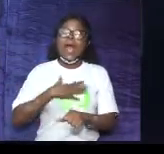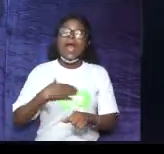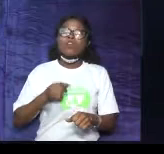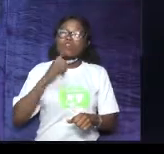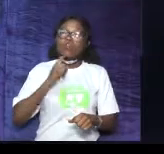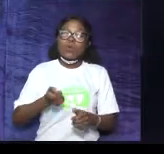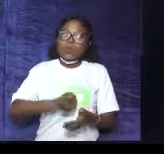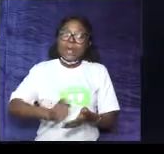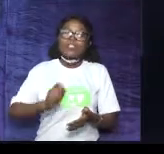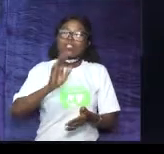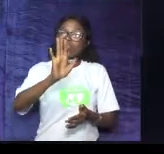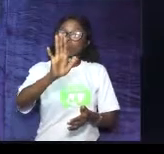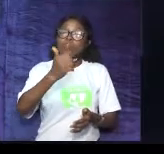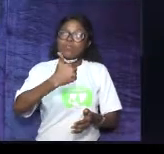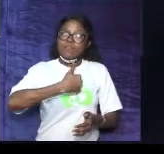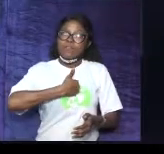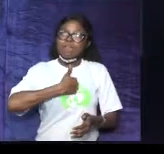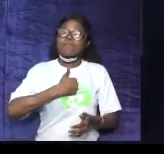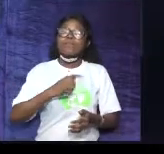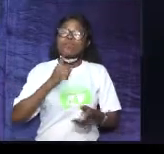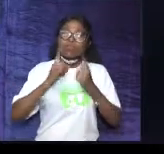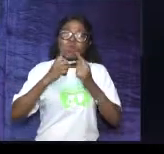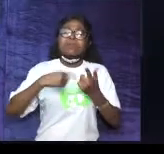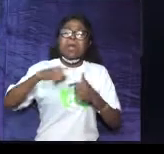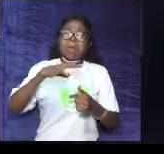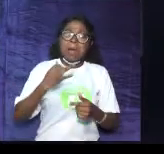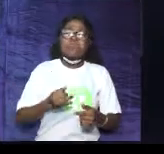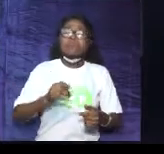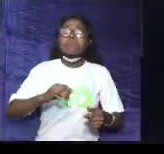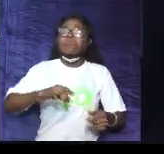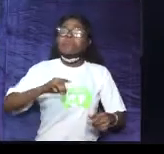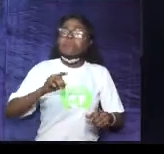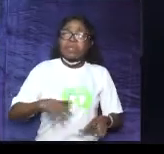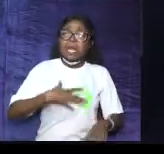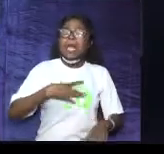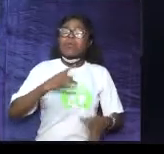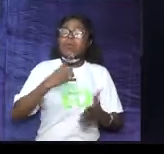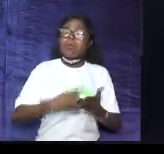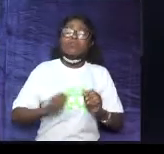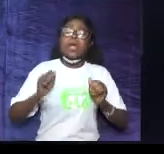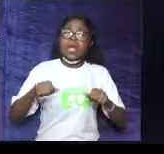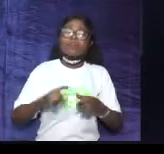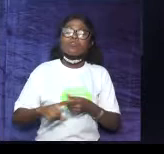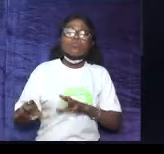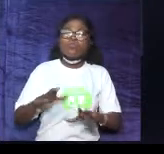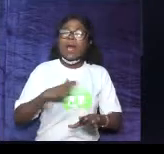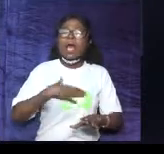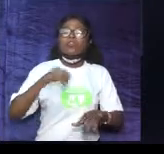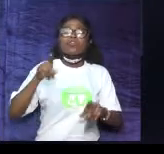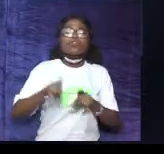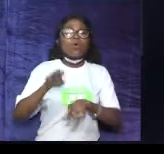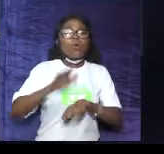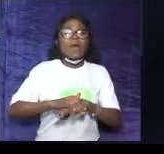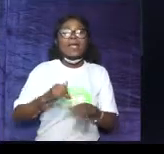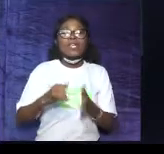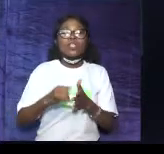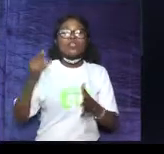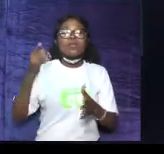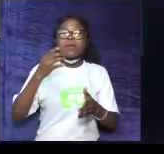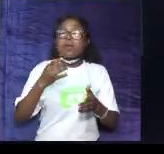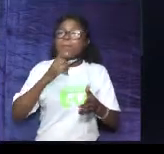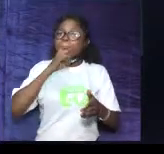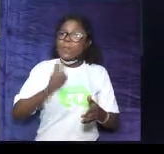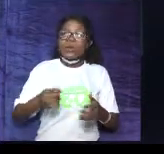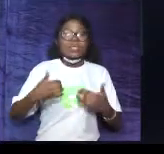introduction. You know that it must have a body that is going to talk about your likes, your dislikes, what you are able to do, and so on. And it